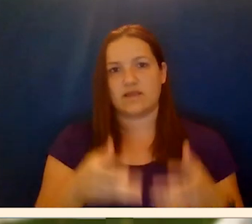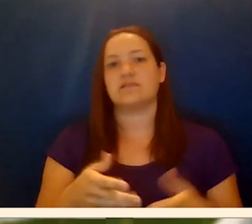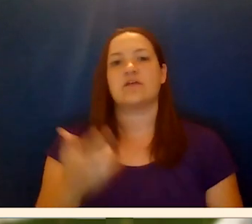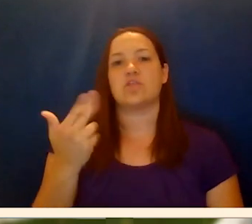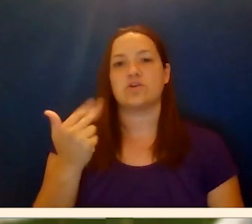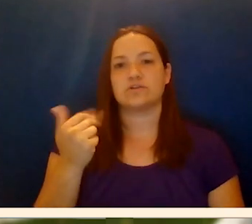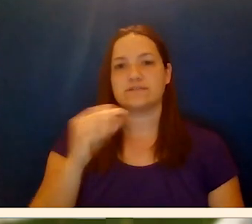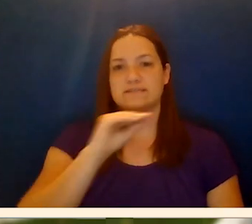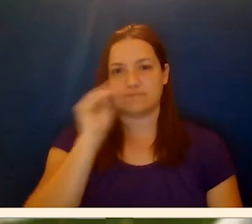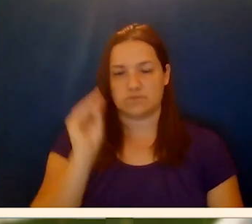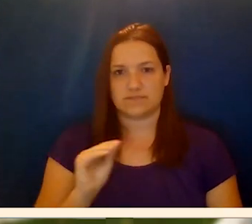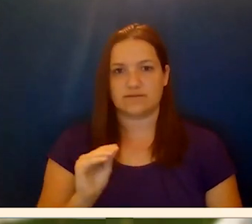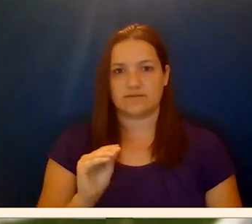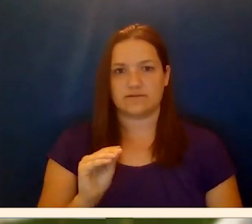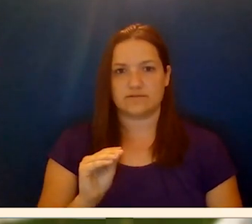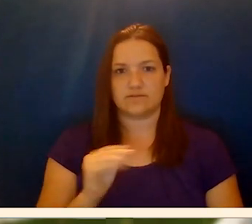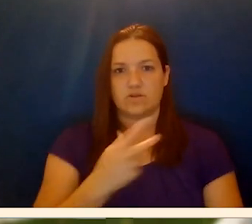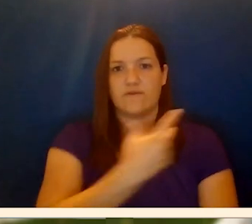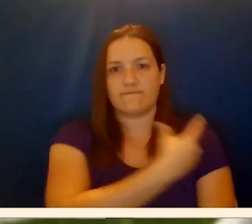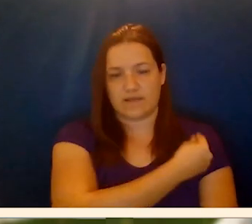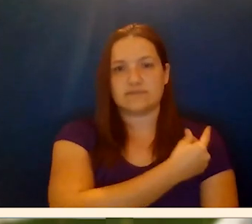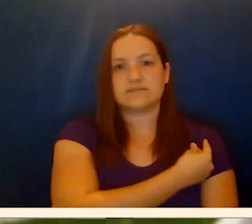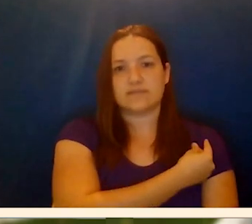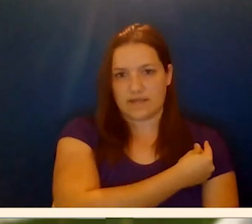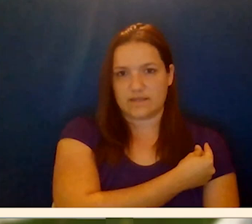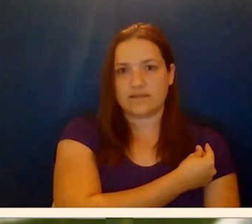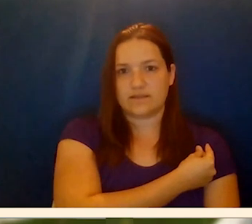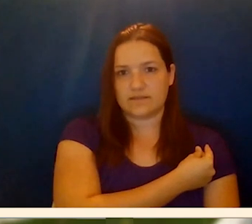vaccinated. But so there's